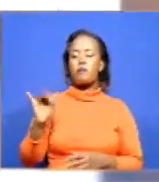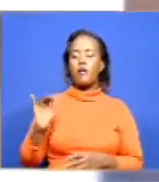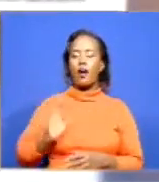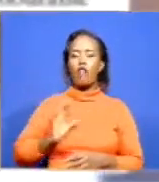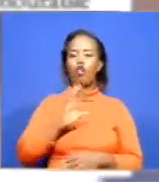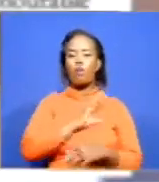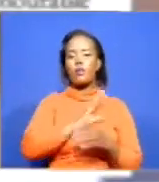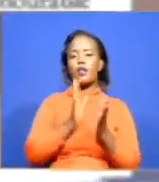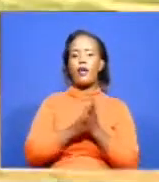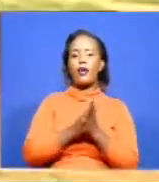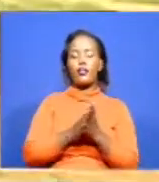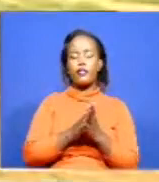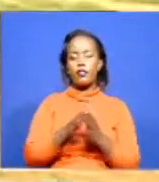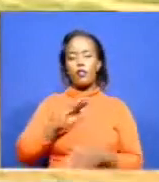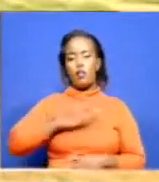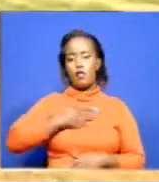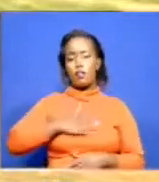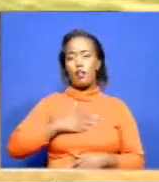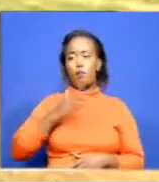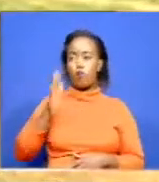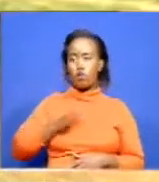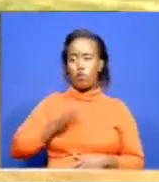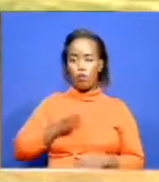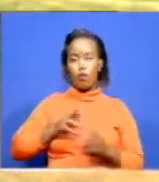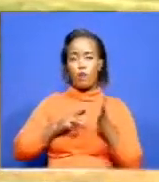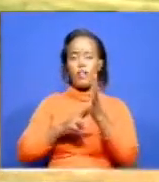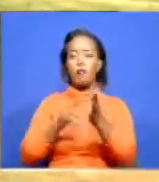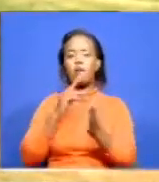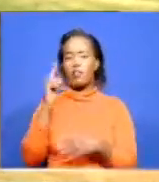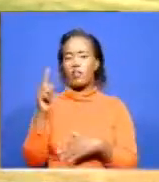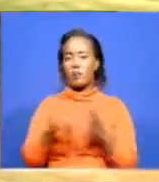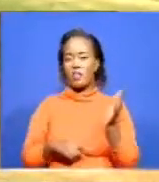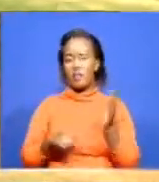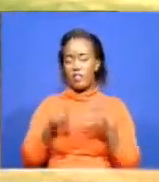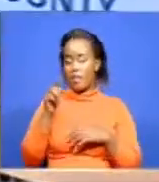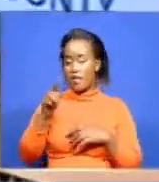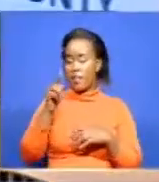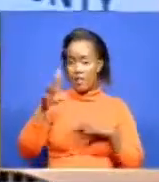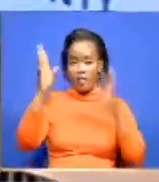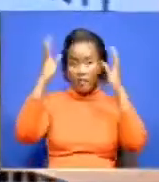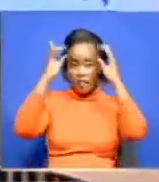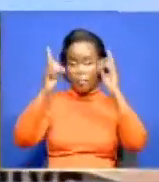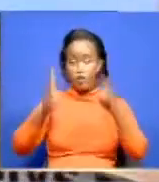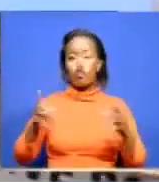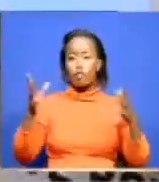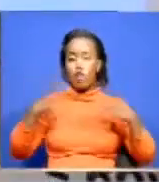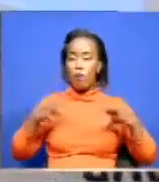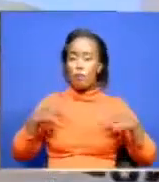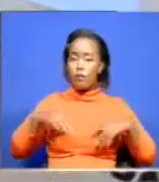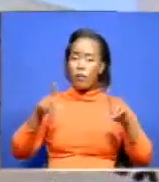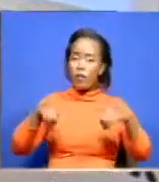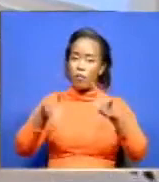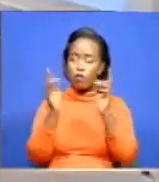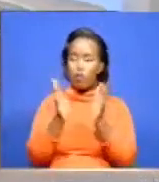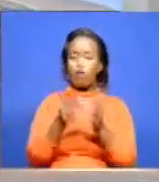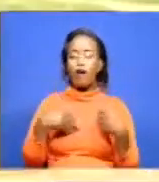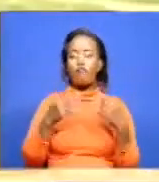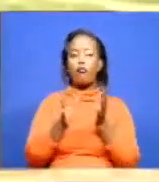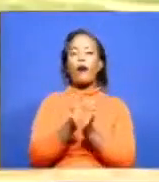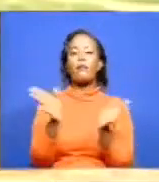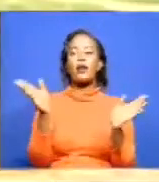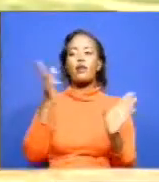Samburu woman rep Maison Leshomo, faulted the High Court ruling, saying Kenyans participated in the BBI process through public